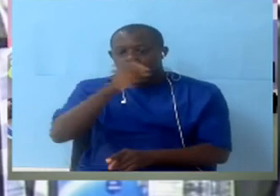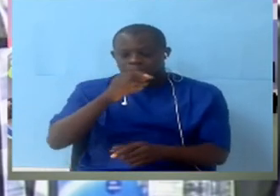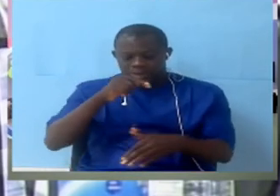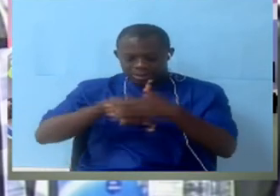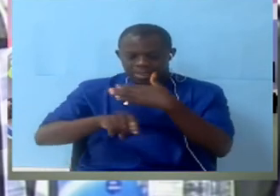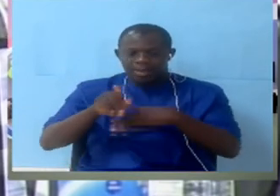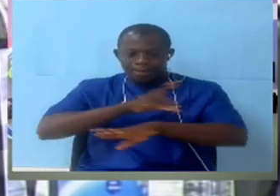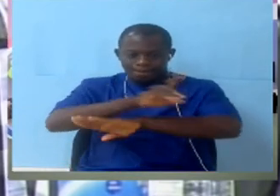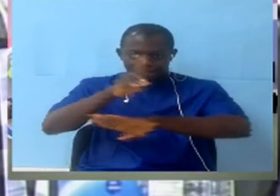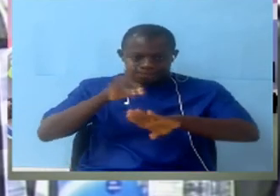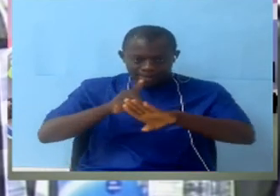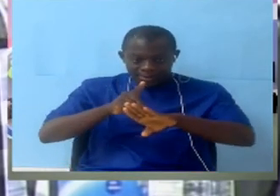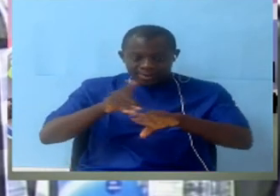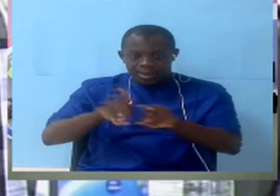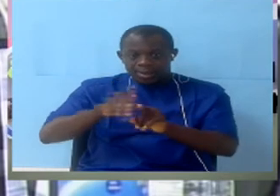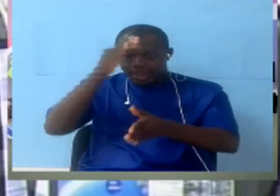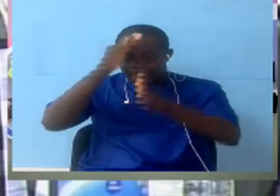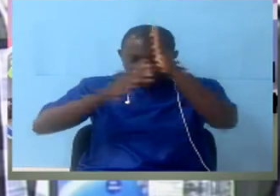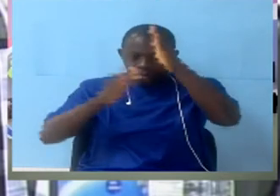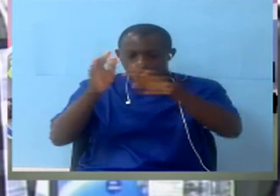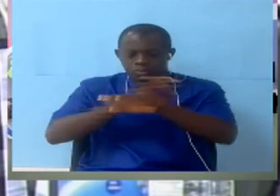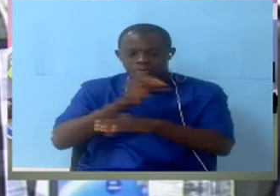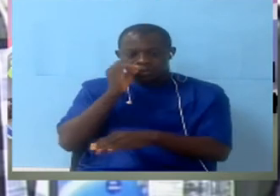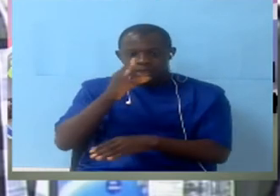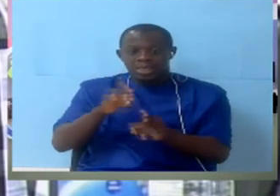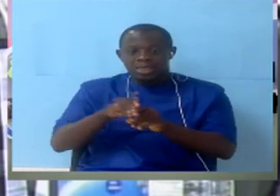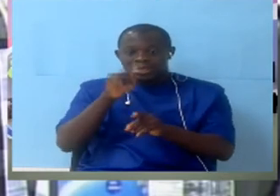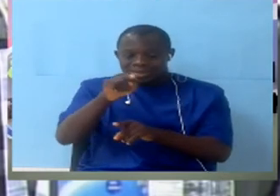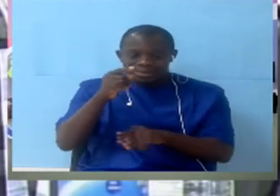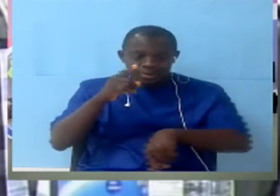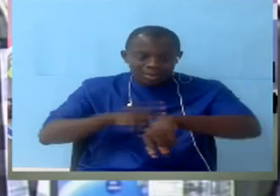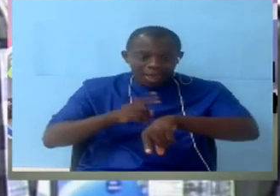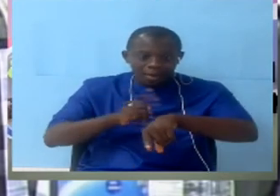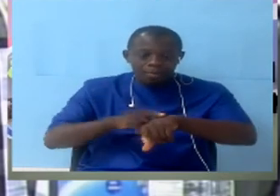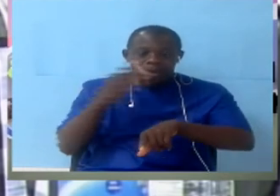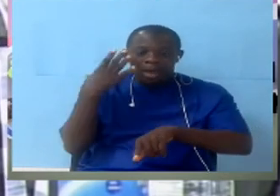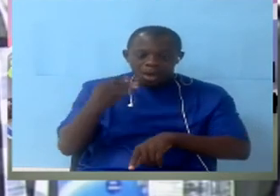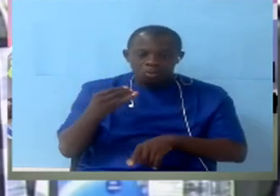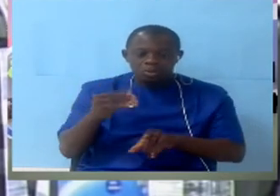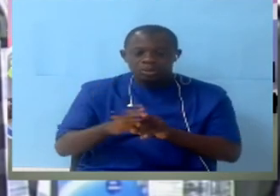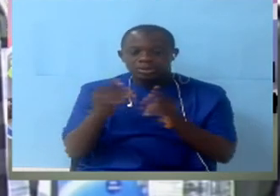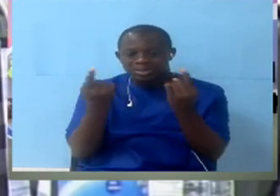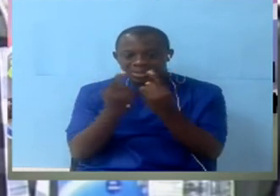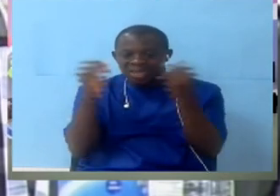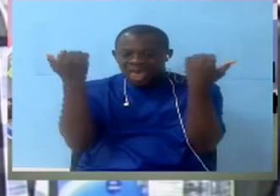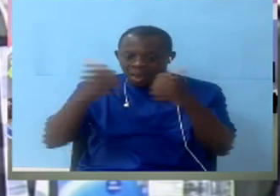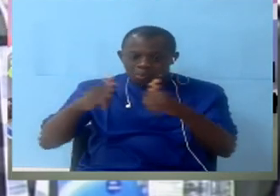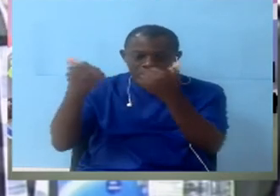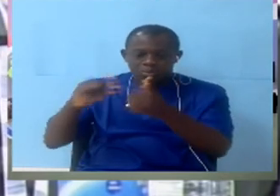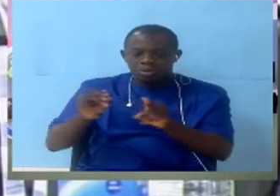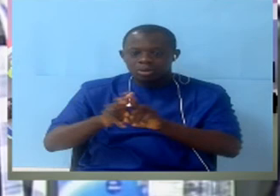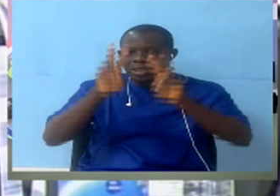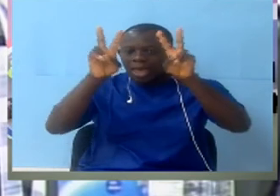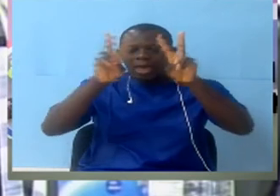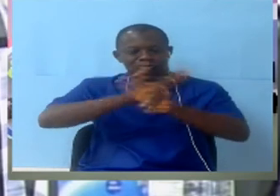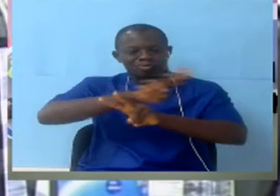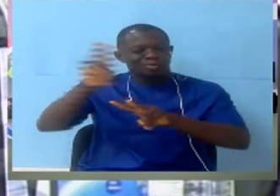camp they were saying that this time around how things are going, Yaya Jammeh cannot win. And